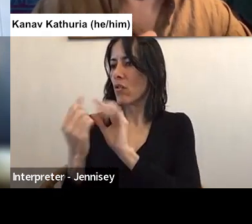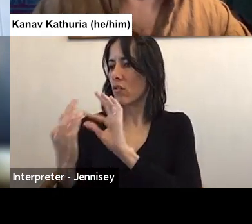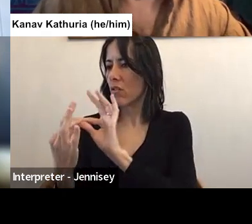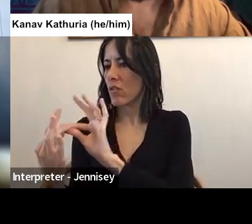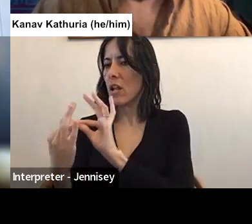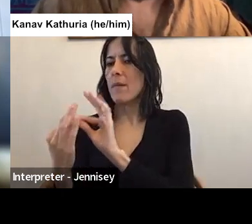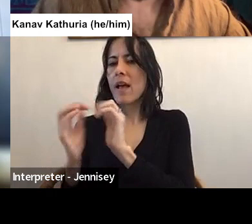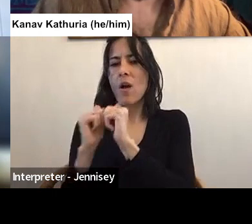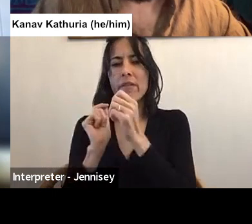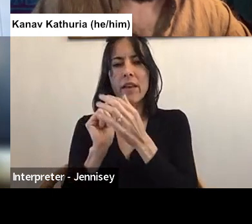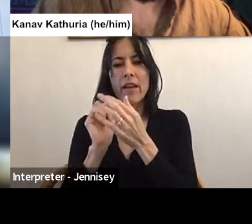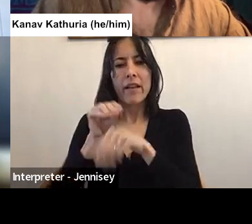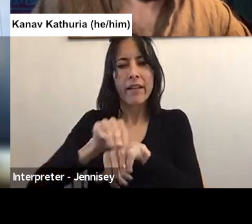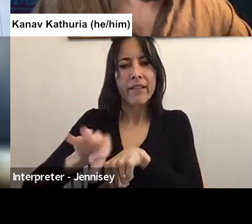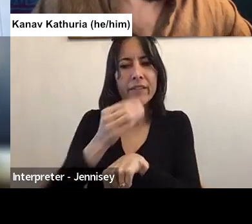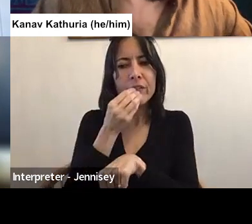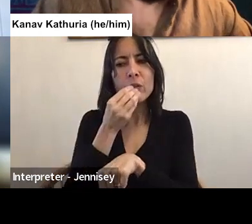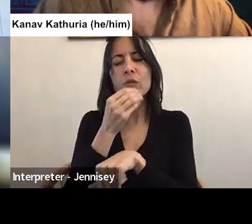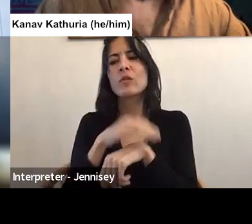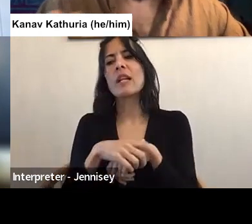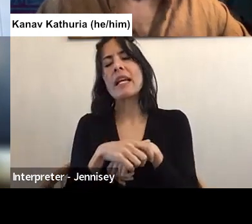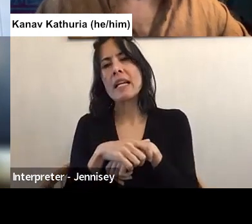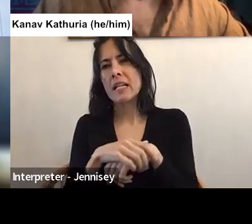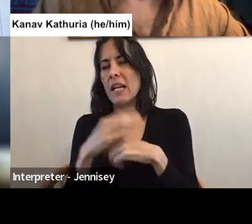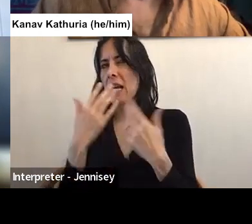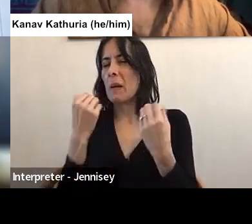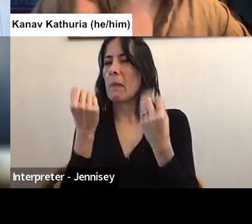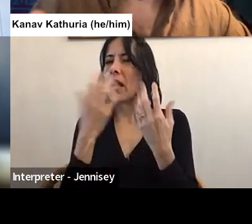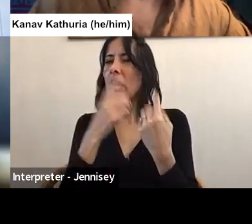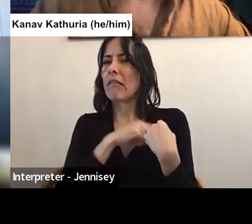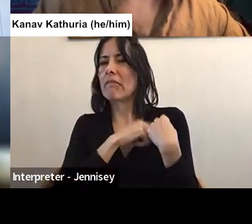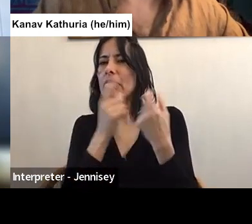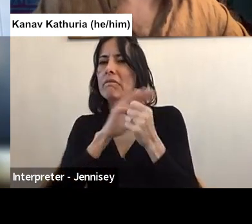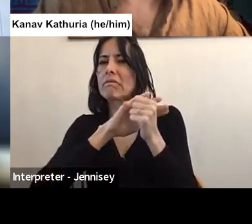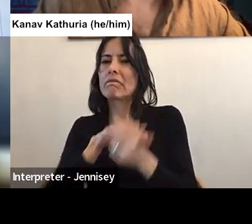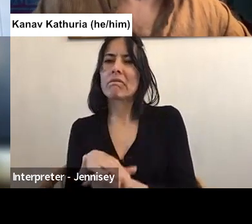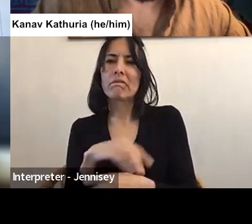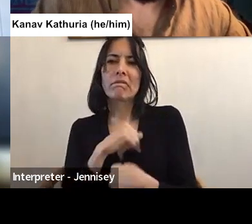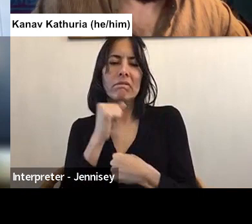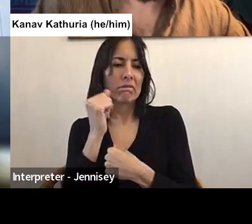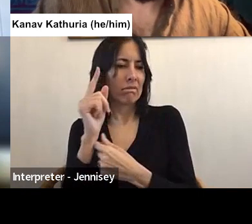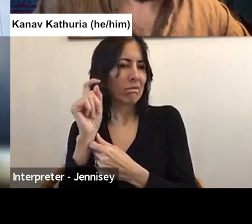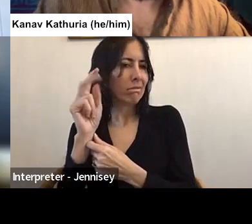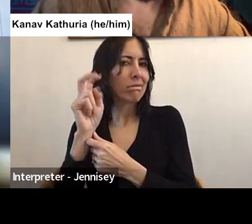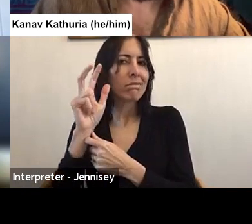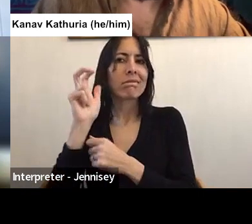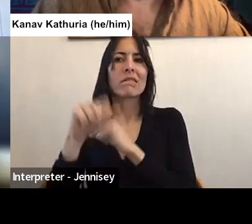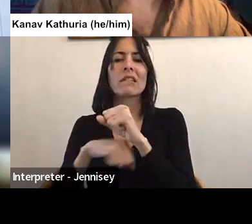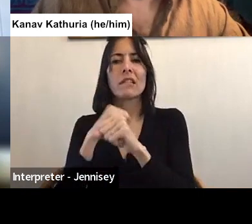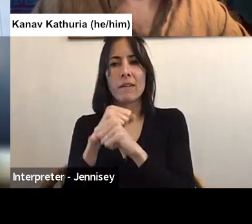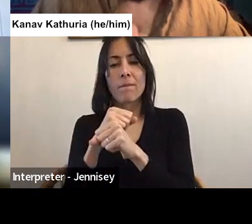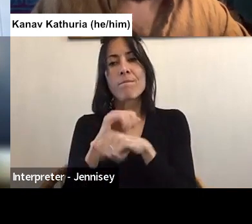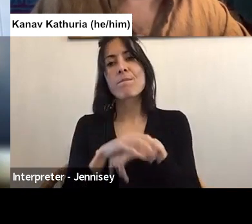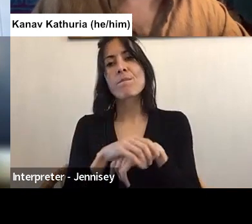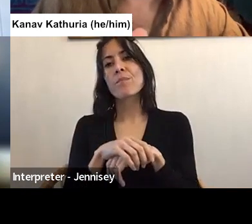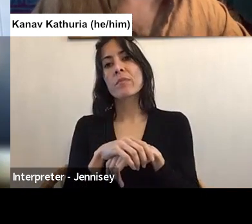been ruptured through centuries of oppression. And I think just, again, centering, going a step further and looking at U.S. imperialism, this also does